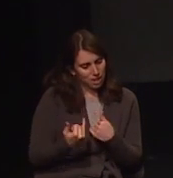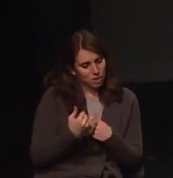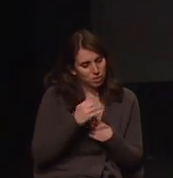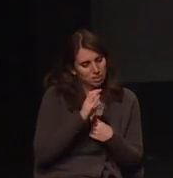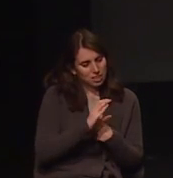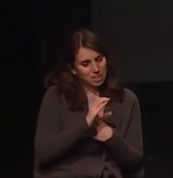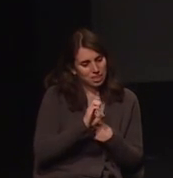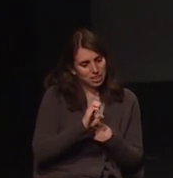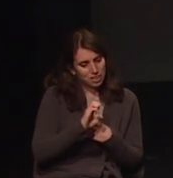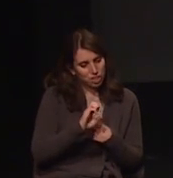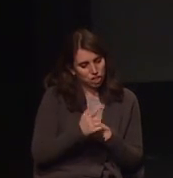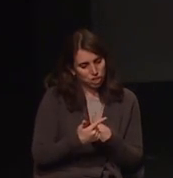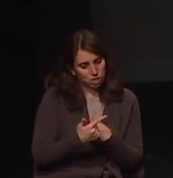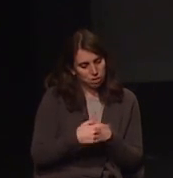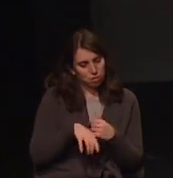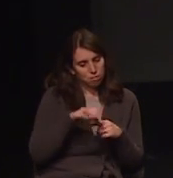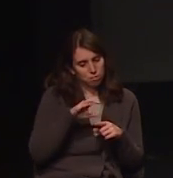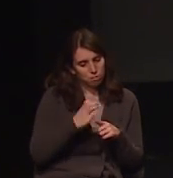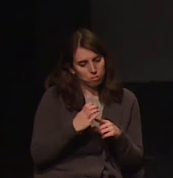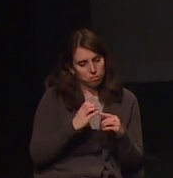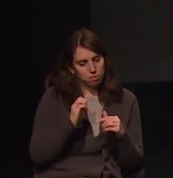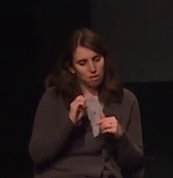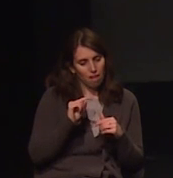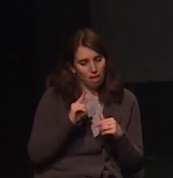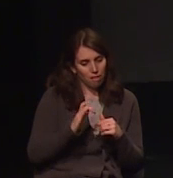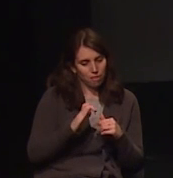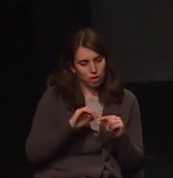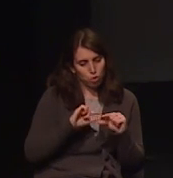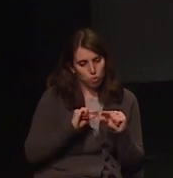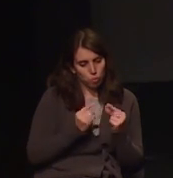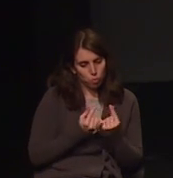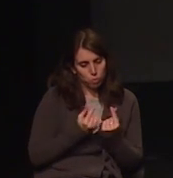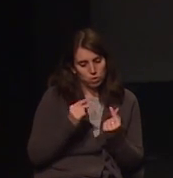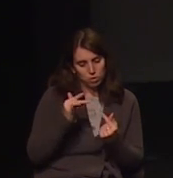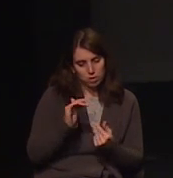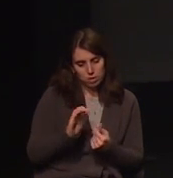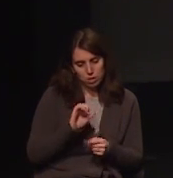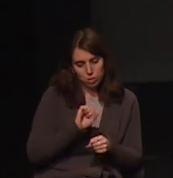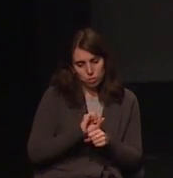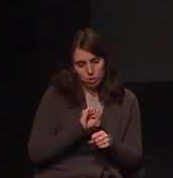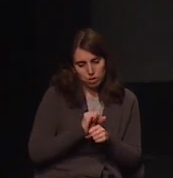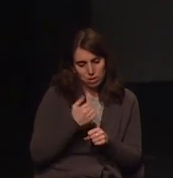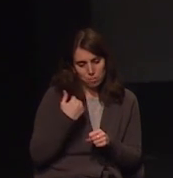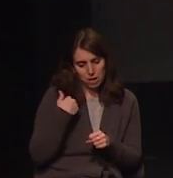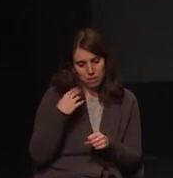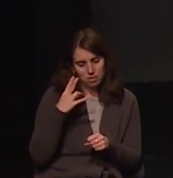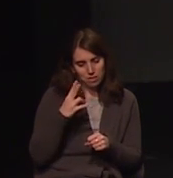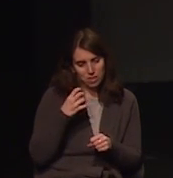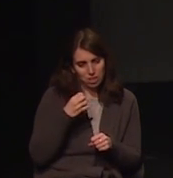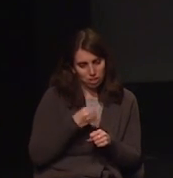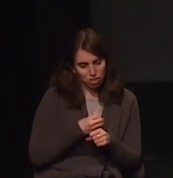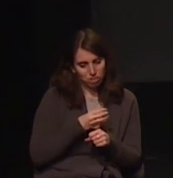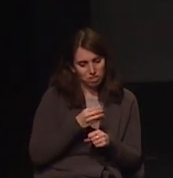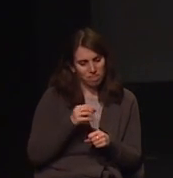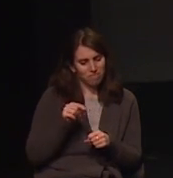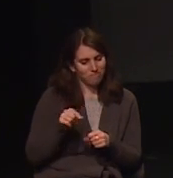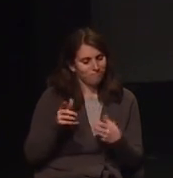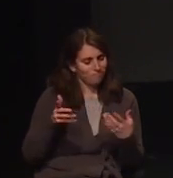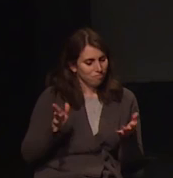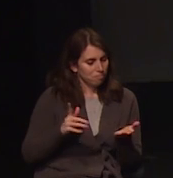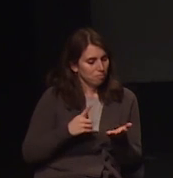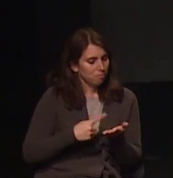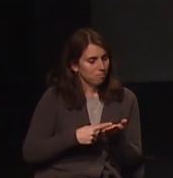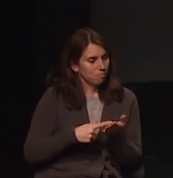Equity Group in New York City, that has been working for the last 7 years on this question and had a conference in April last